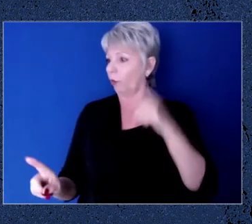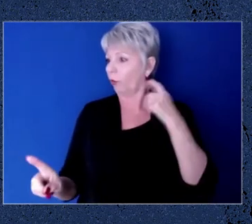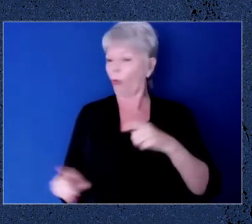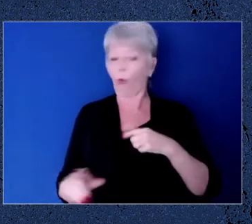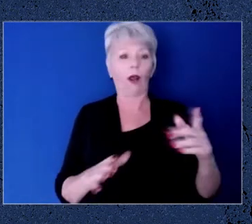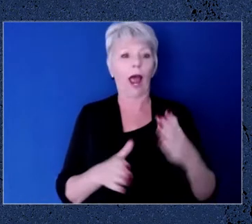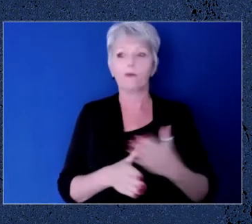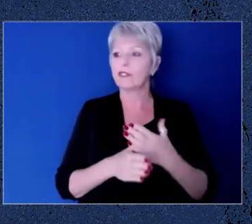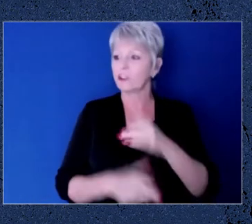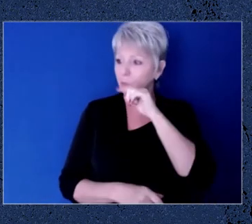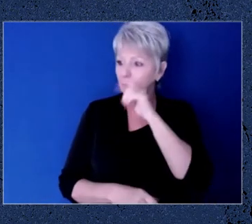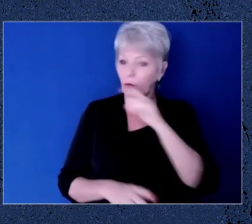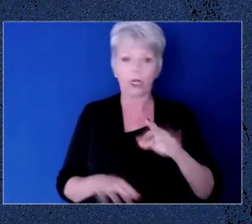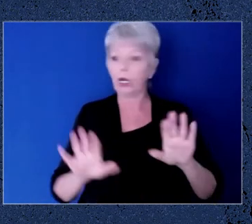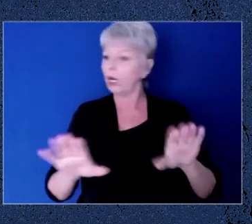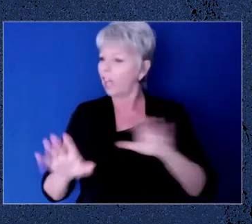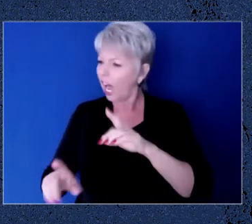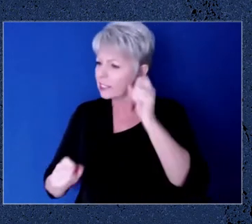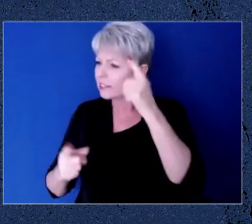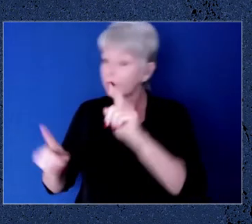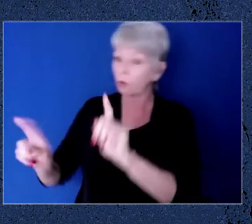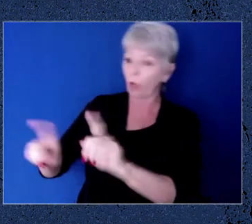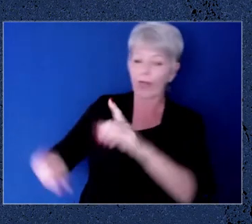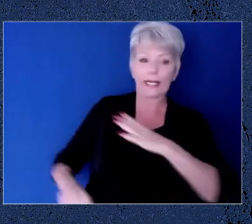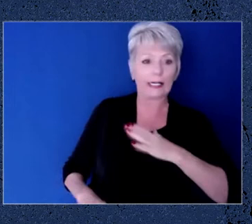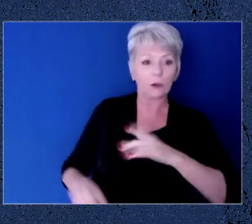understood what they need and want. And many times the values will be shared.